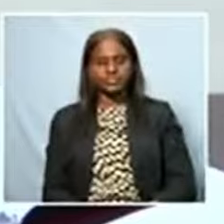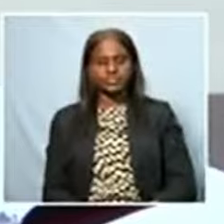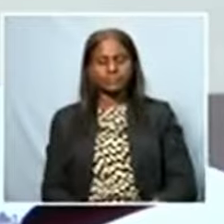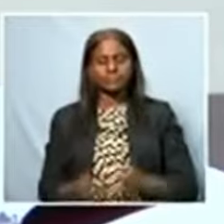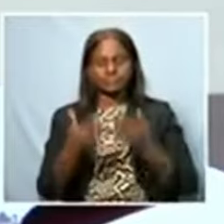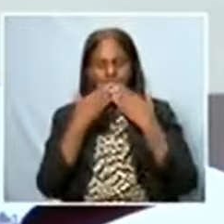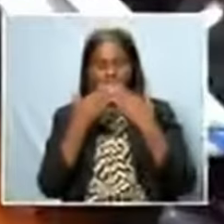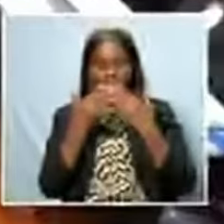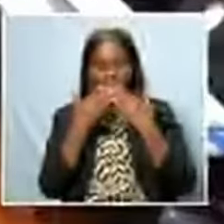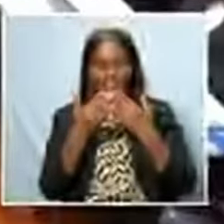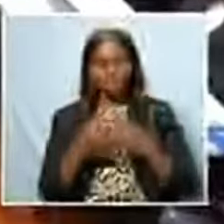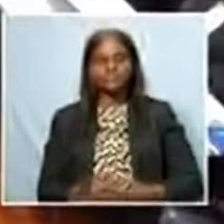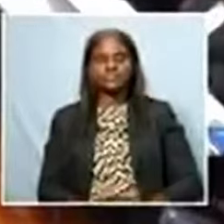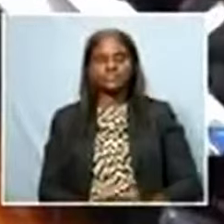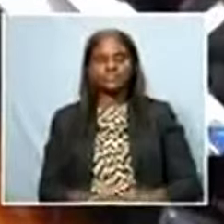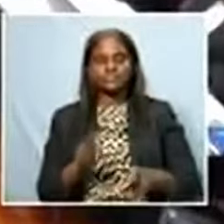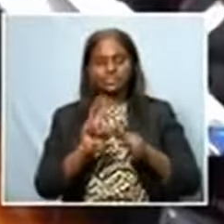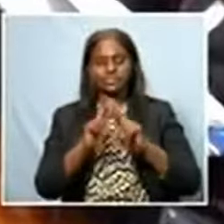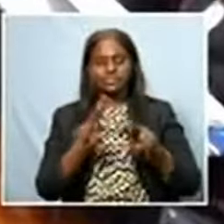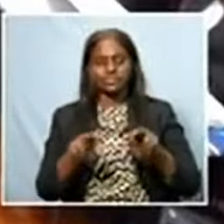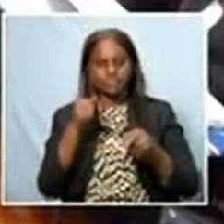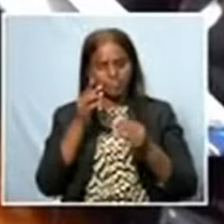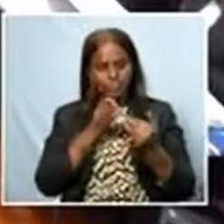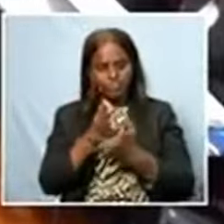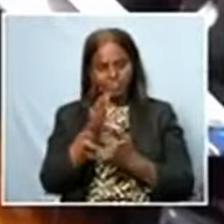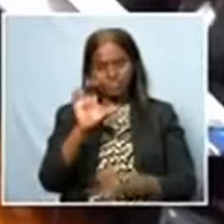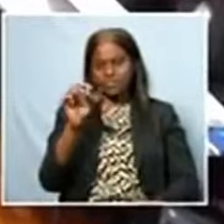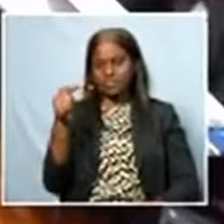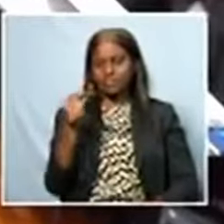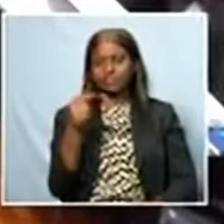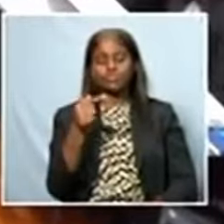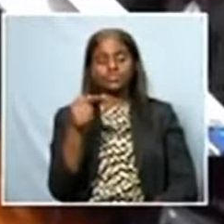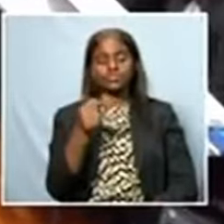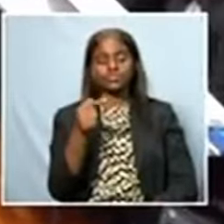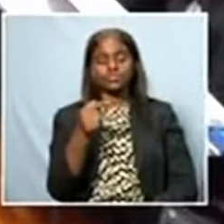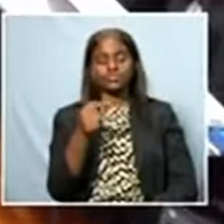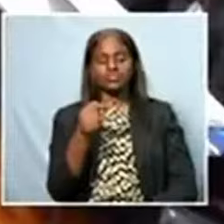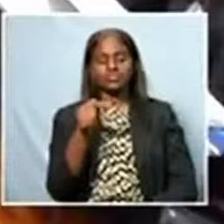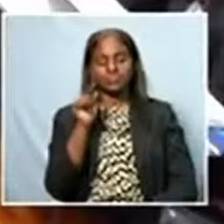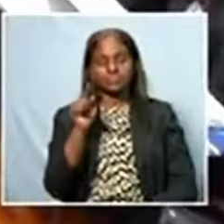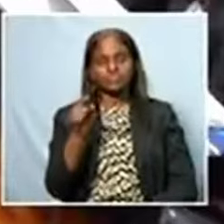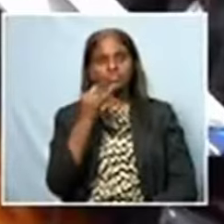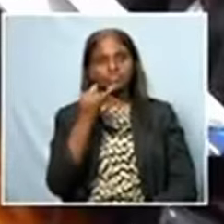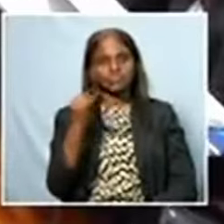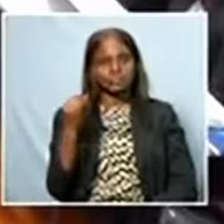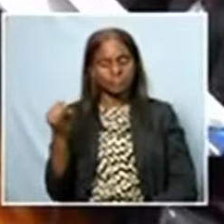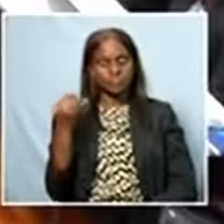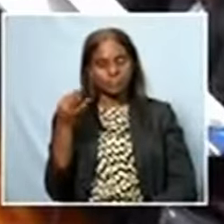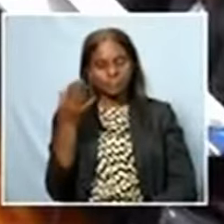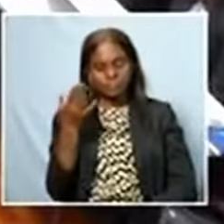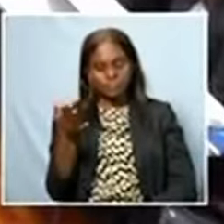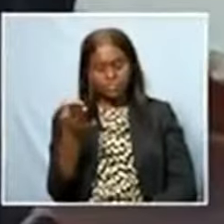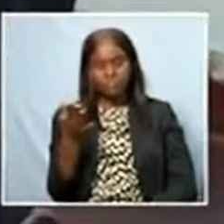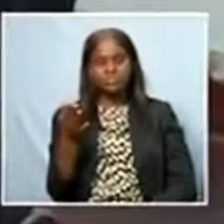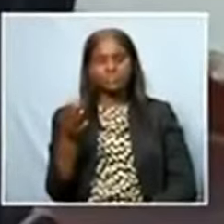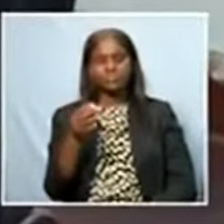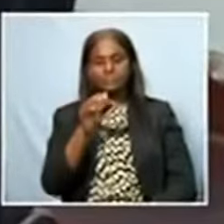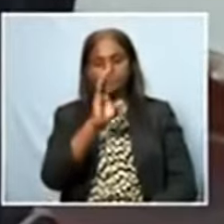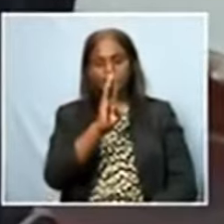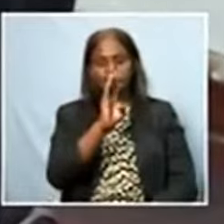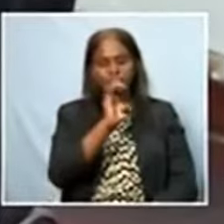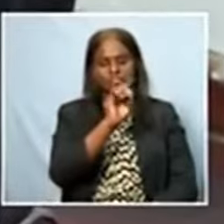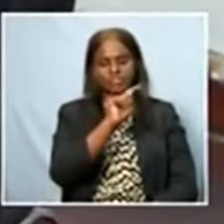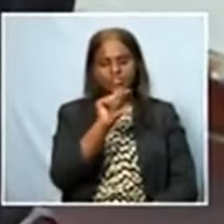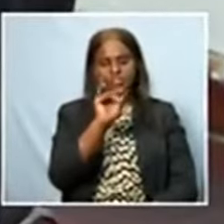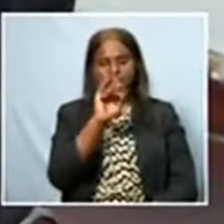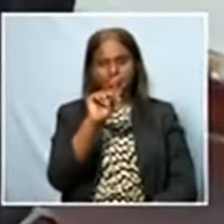Thank you, Honorable Chair, through the CG. On the issue of the betting, which has